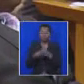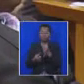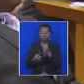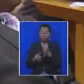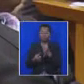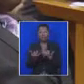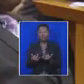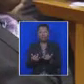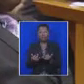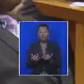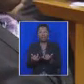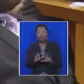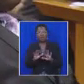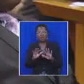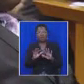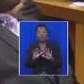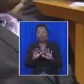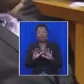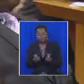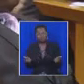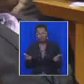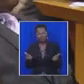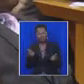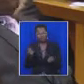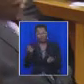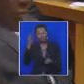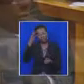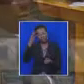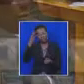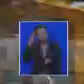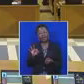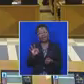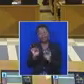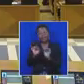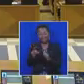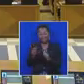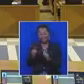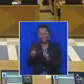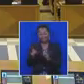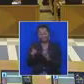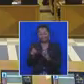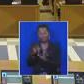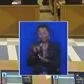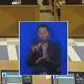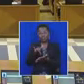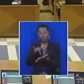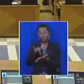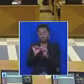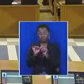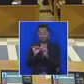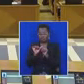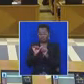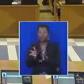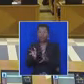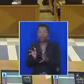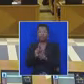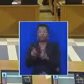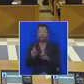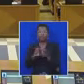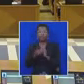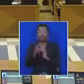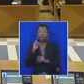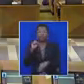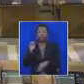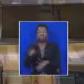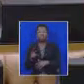handle these problems. The government allowed the situation to develop and now want to plead ignorance and blame others, as the previous speaker